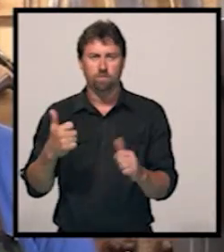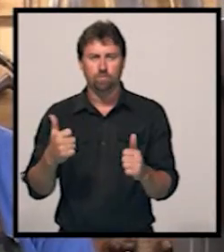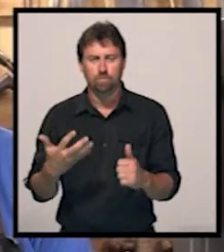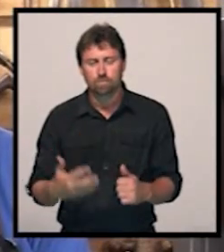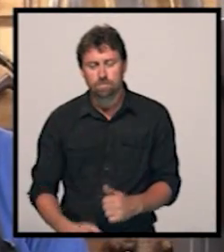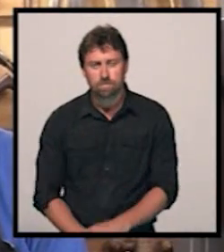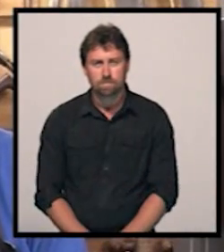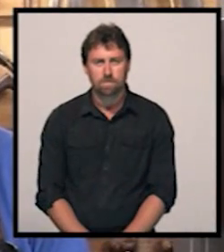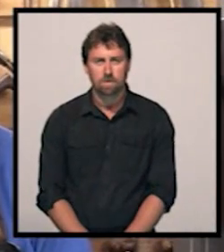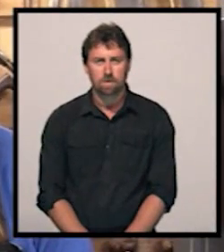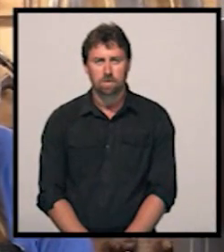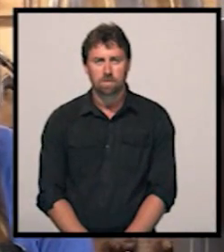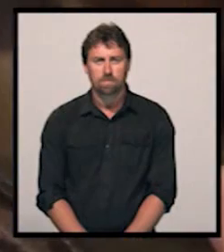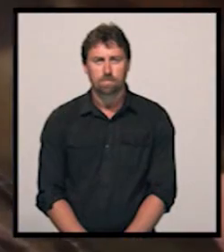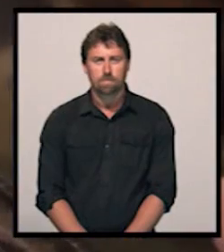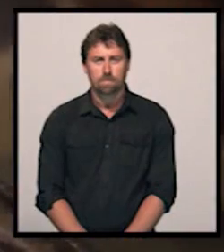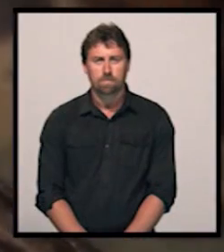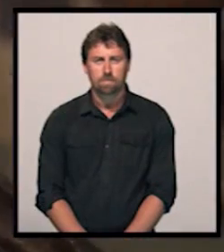And the last one.